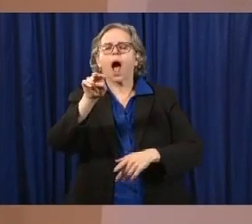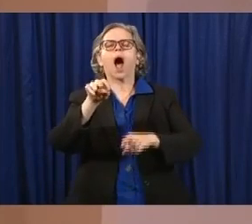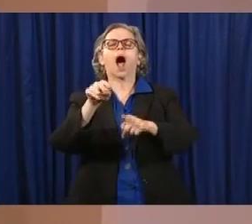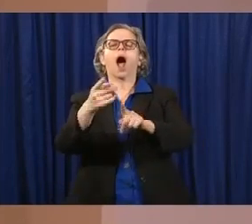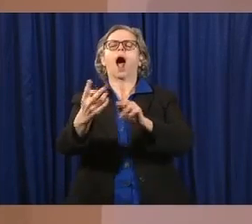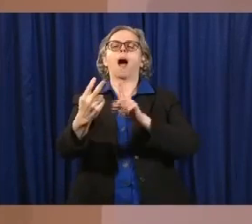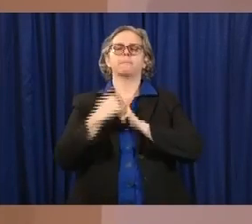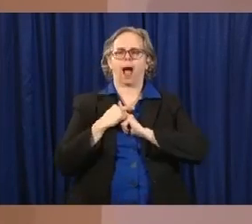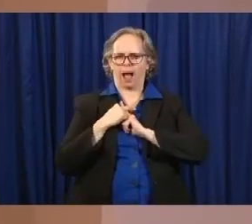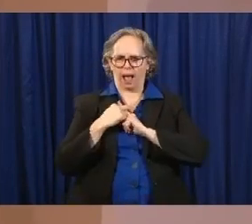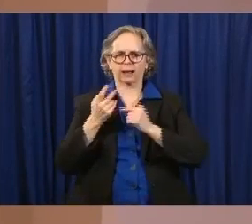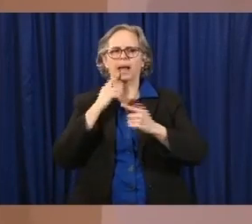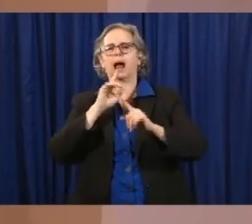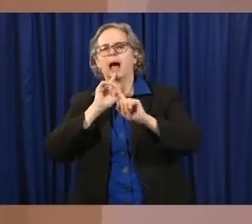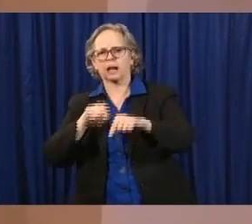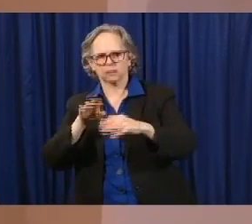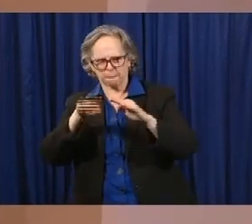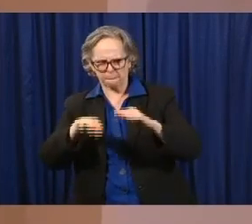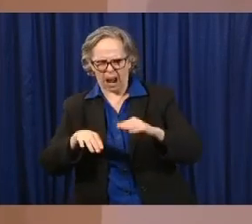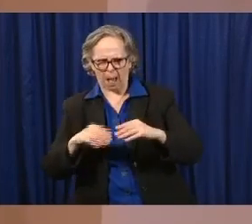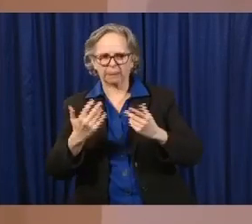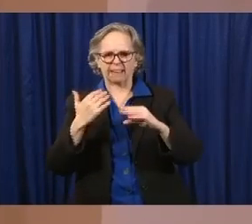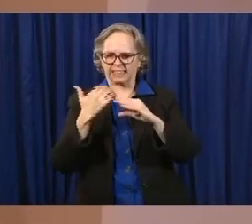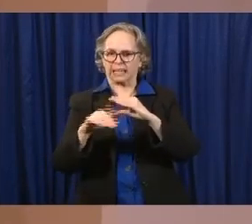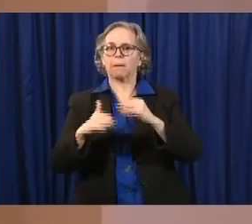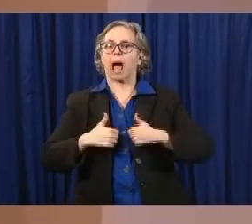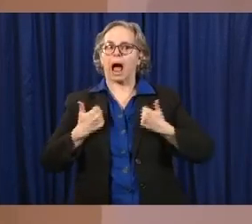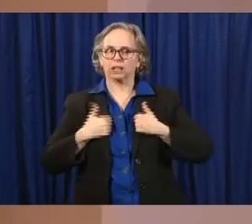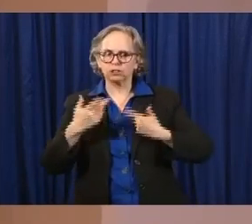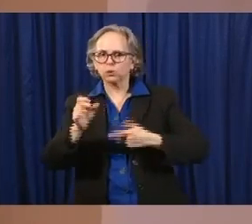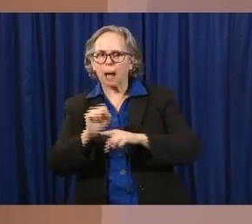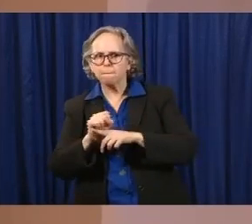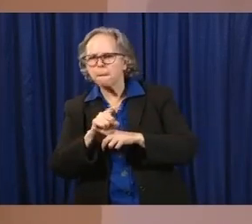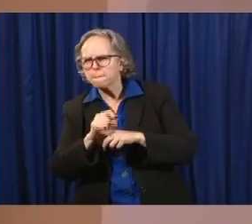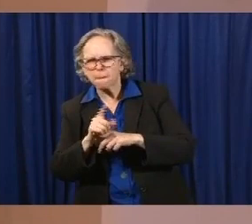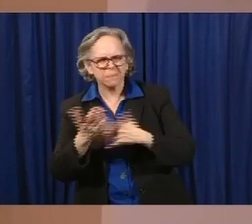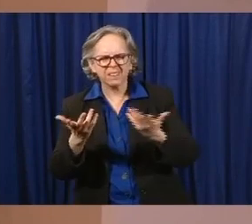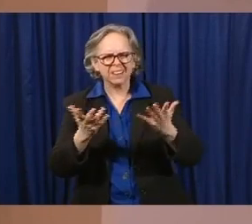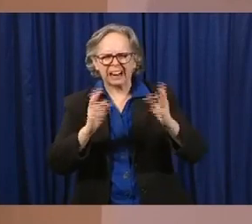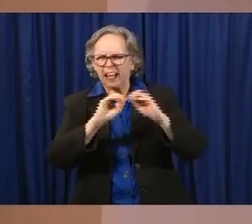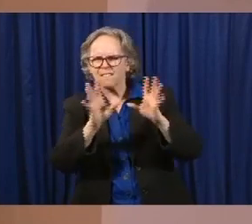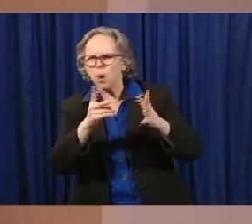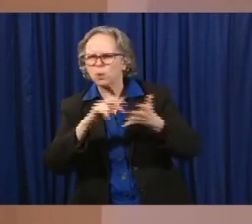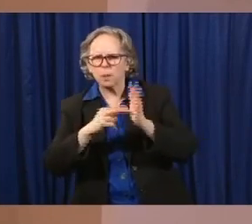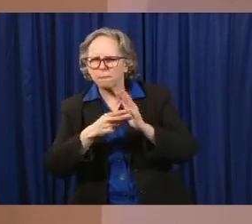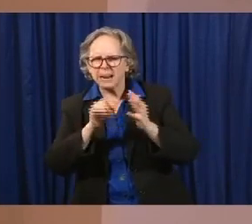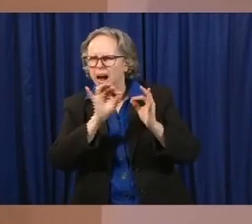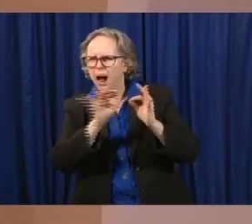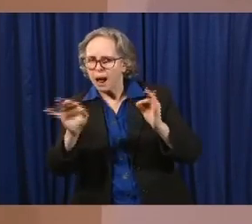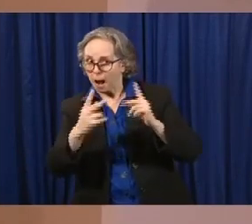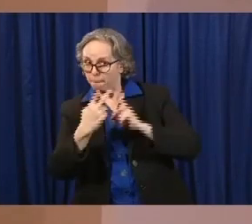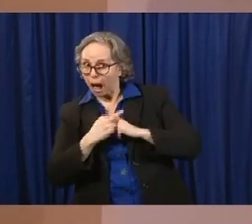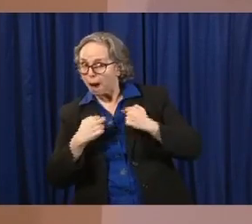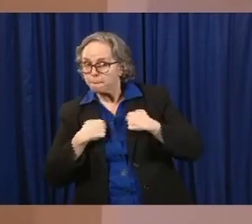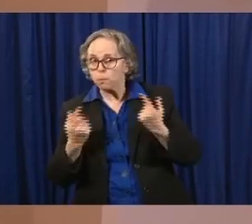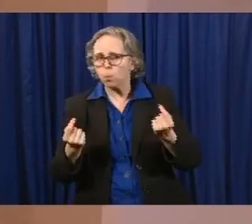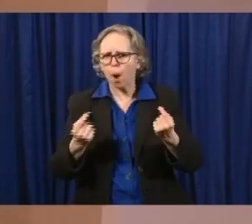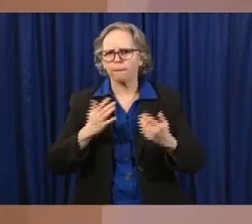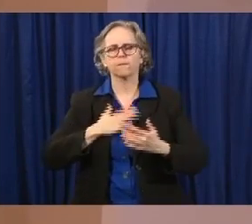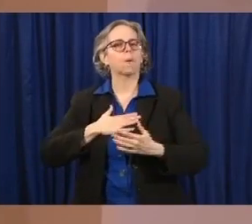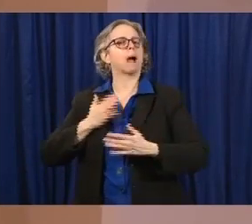can email or call there at the Office of Small Business Relief. So those two things are functioning, serving